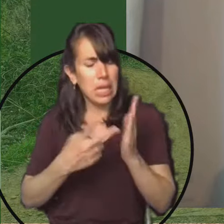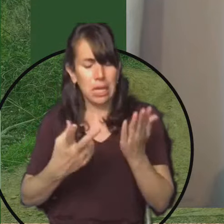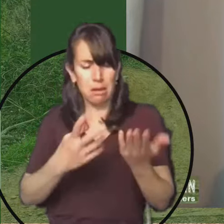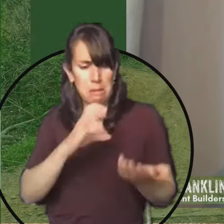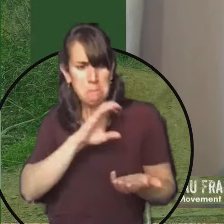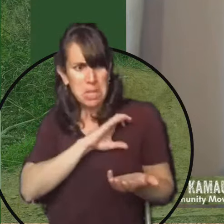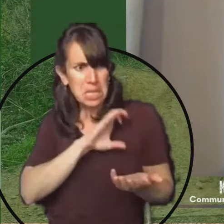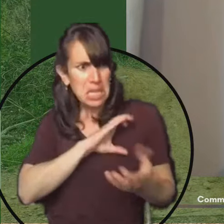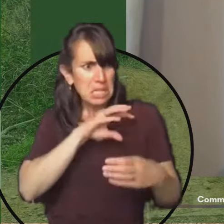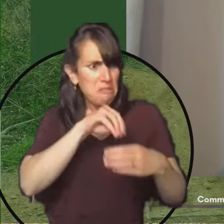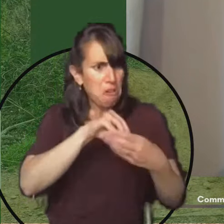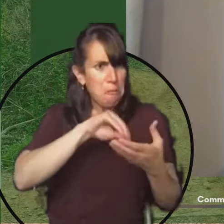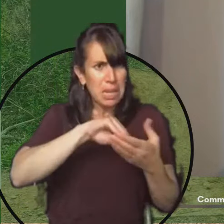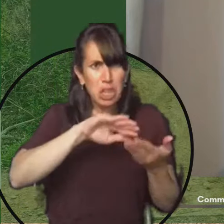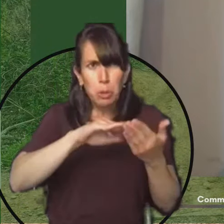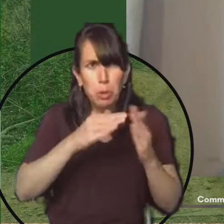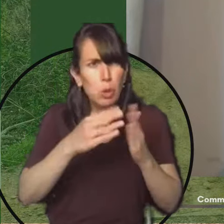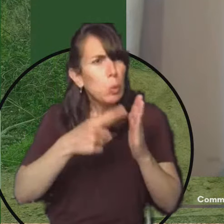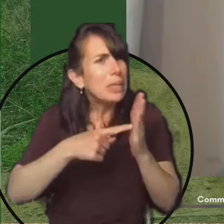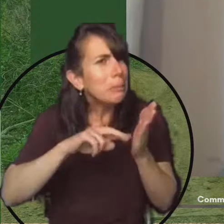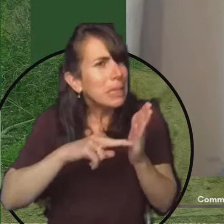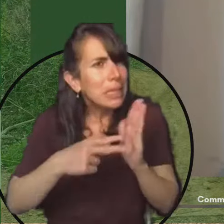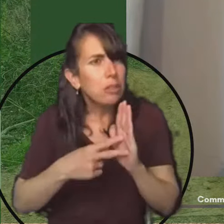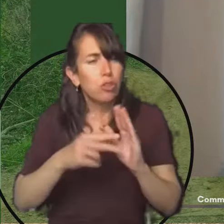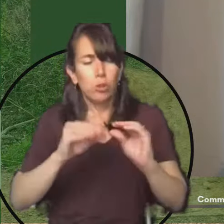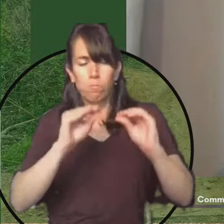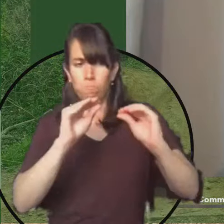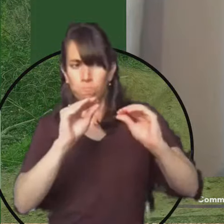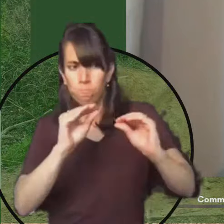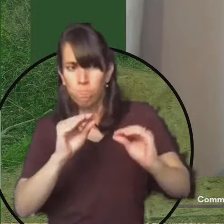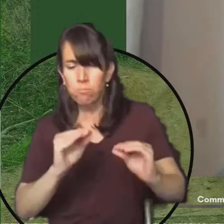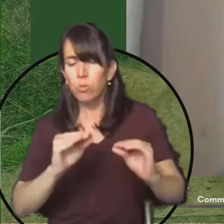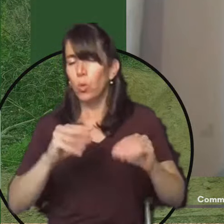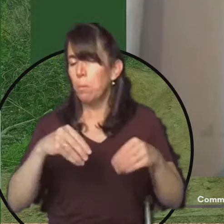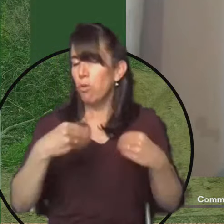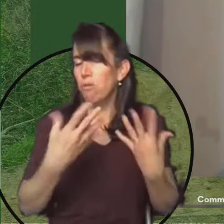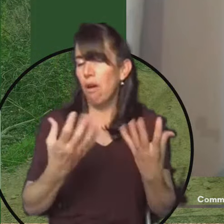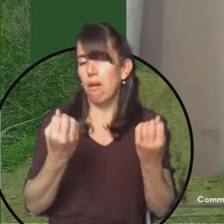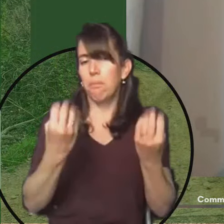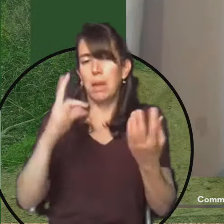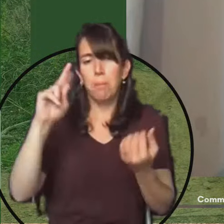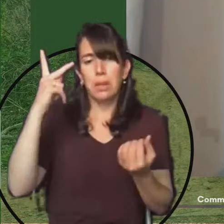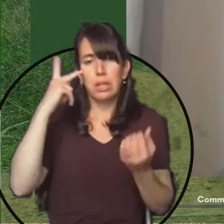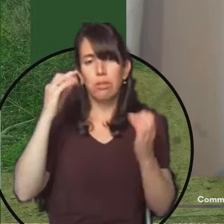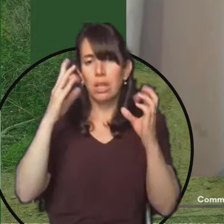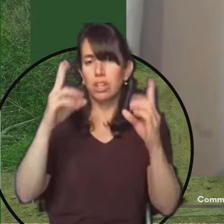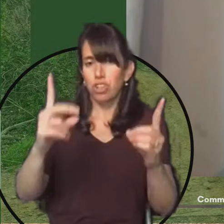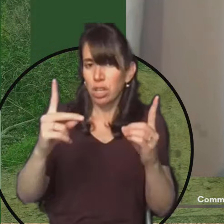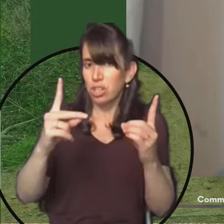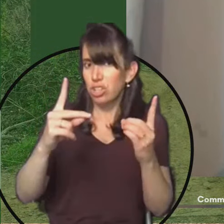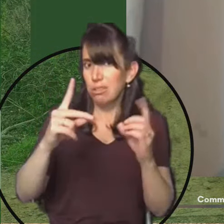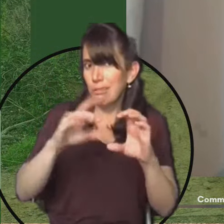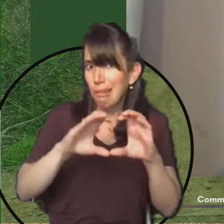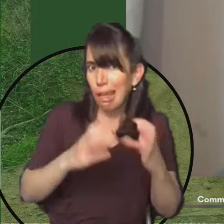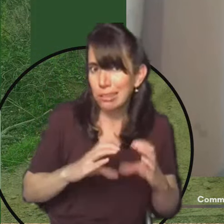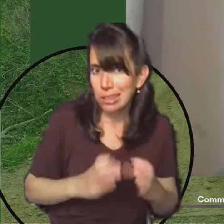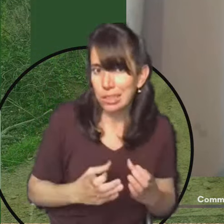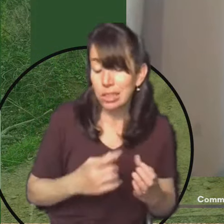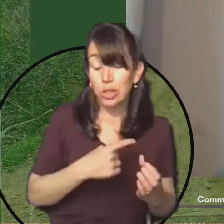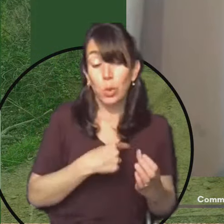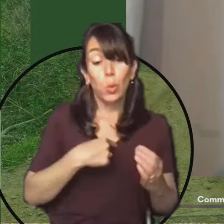folks participate in the political education classes. They help distribute food, they help pack food, they help us find